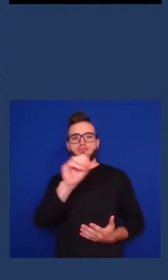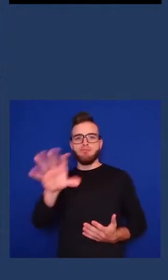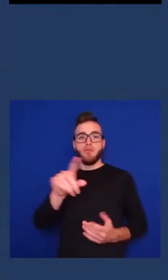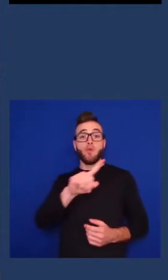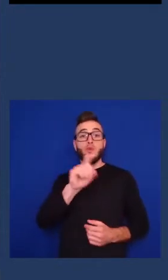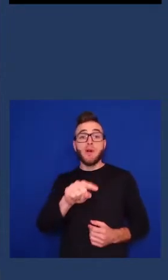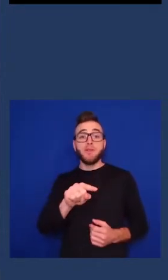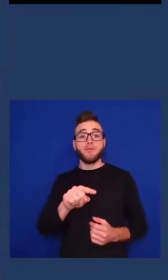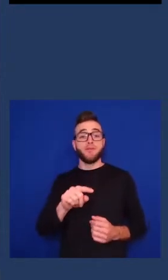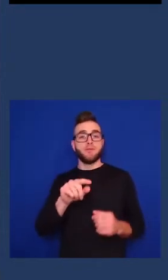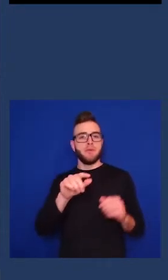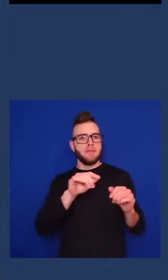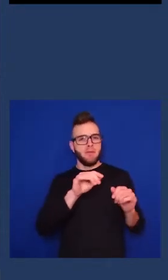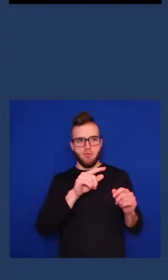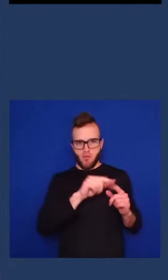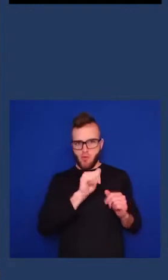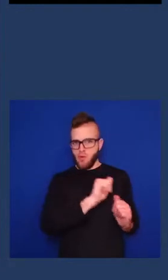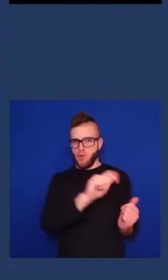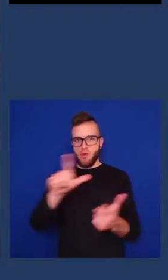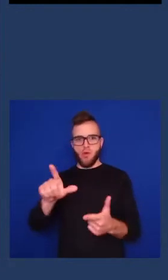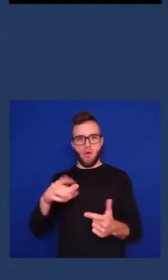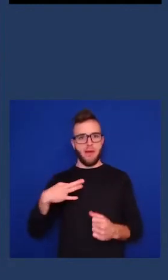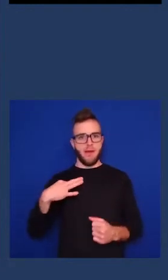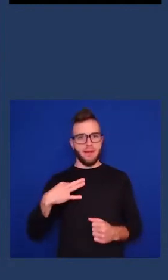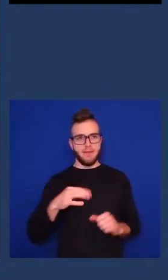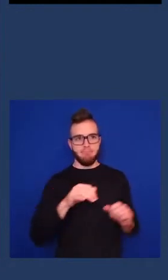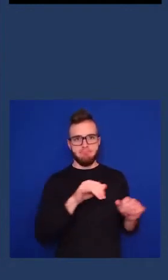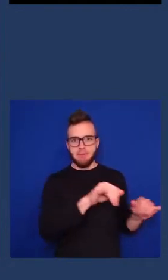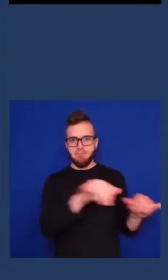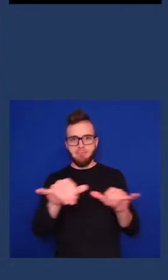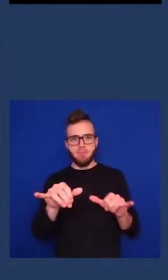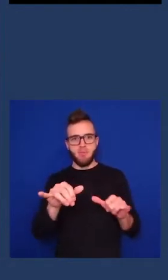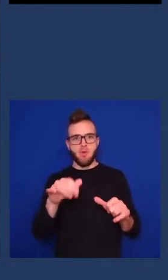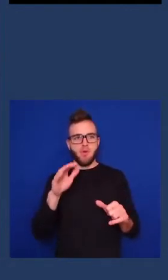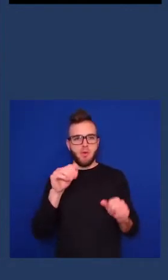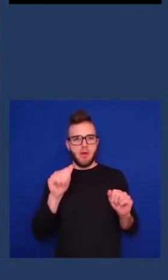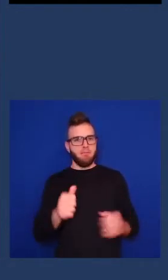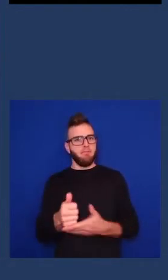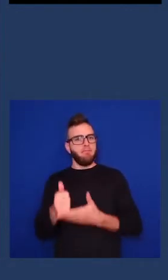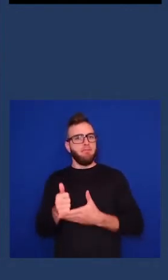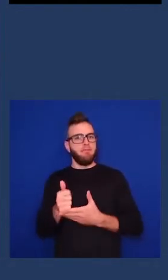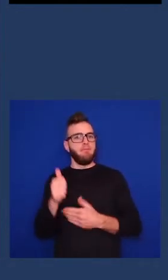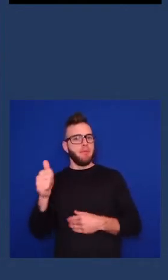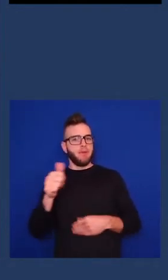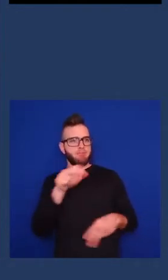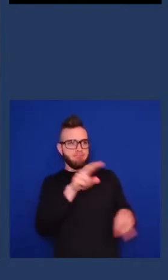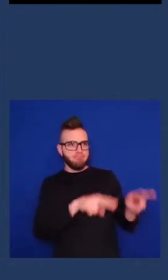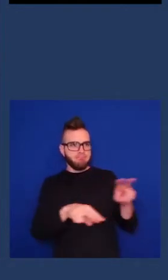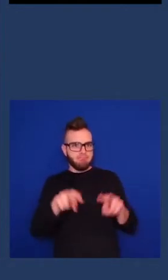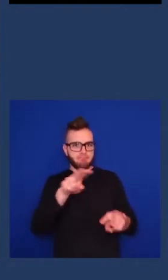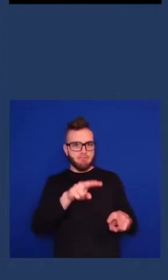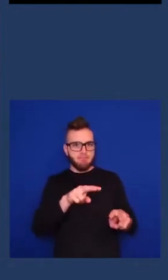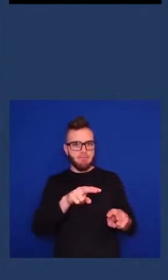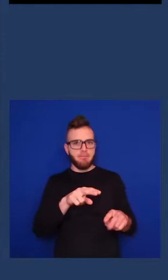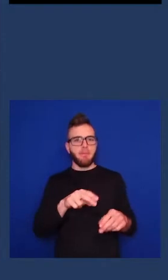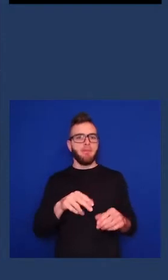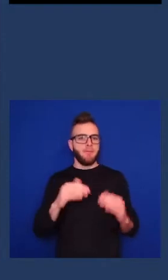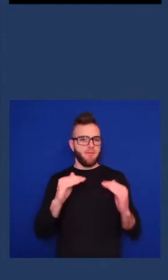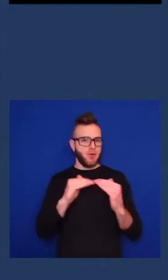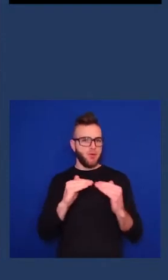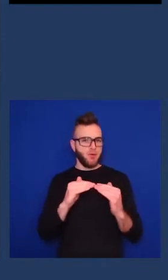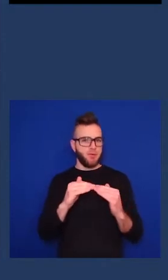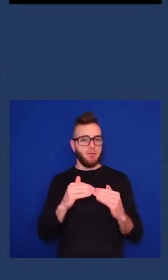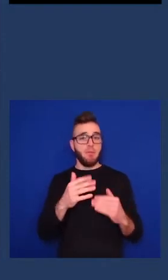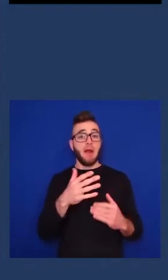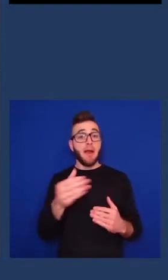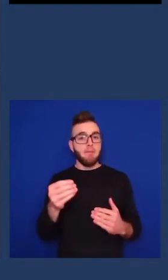position to be able to evaluate them fairly throughout the process. It's also going to help move candidates more quickly through the